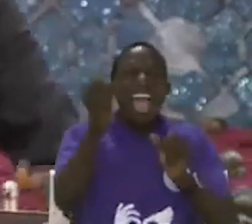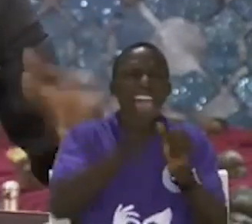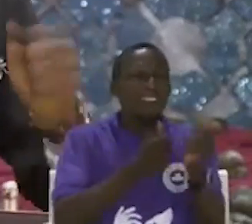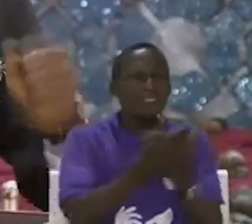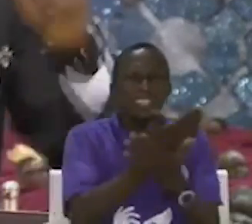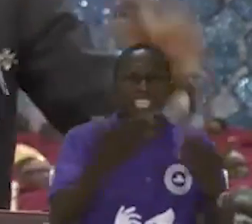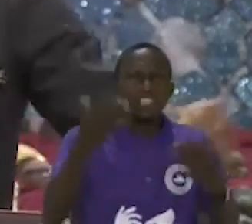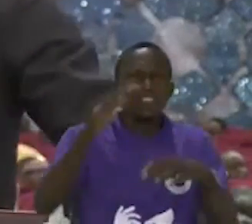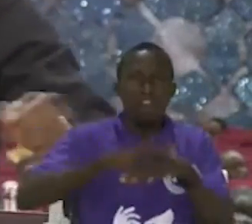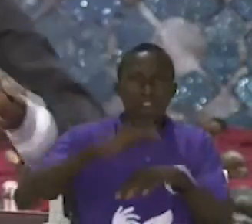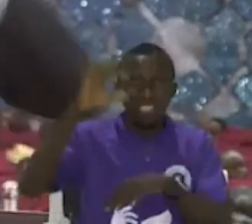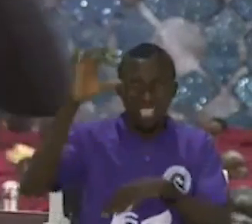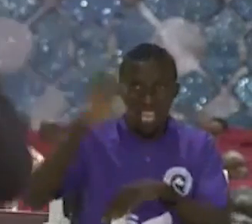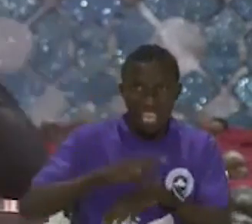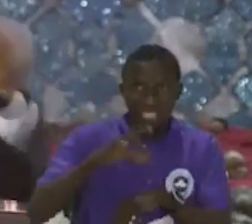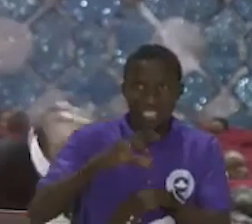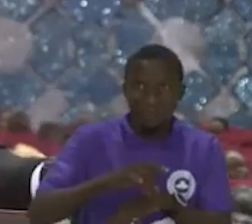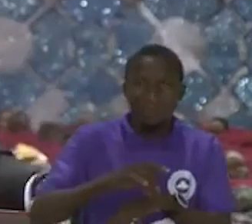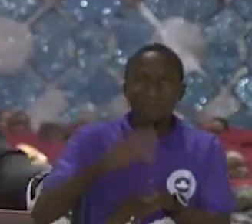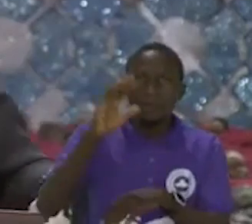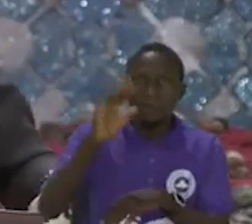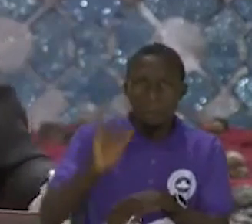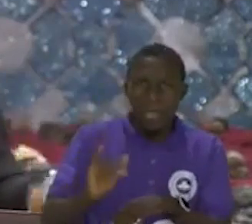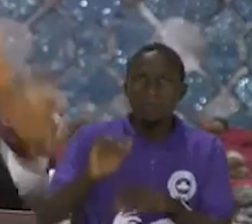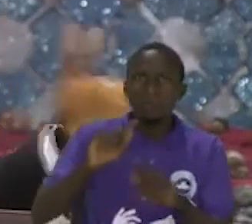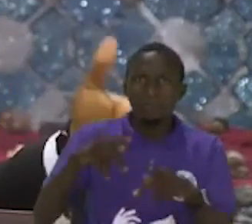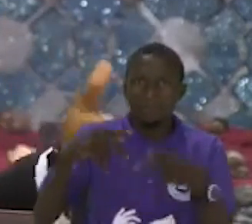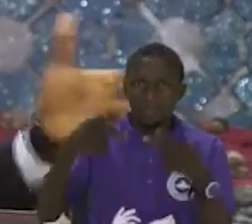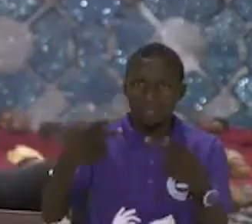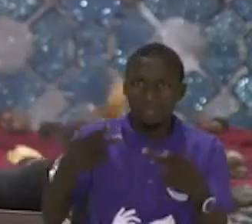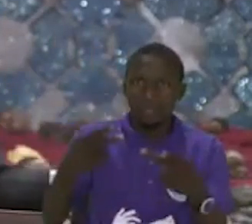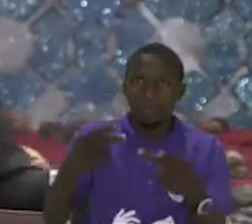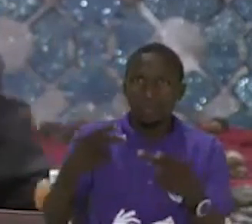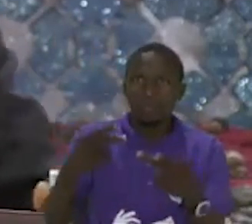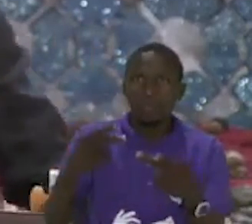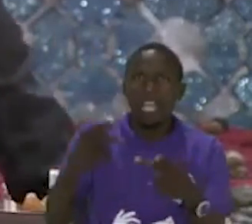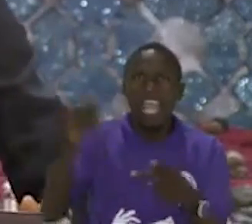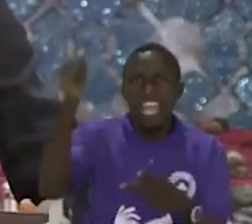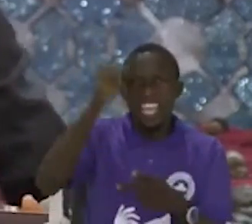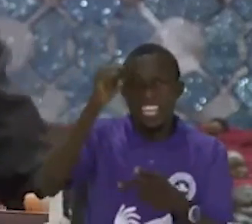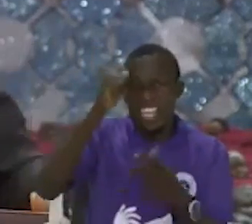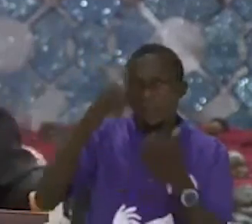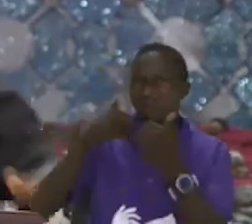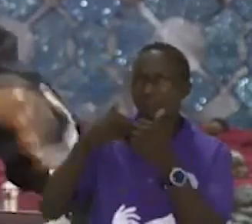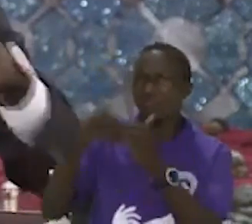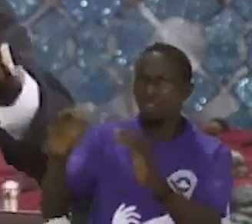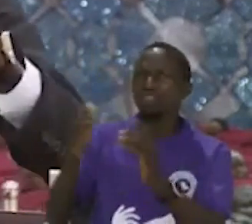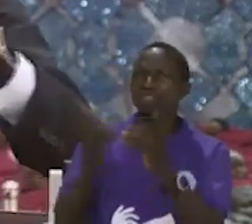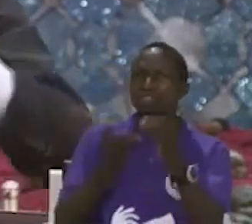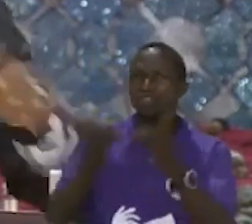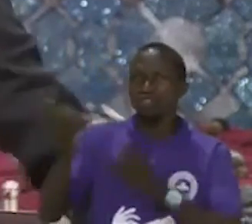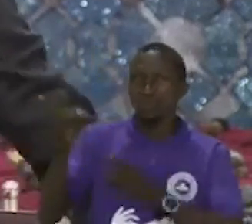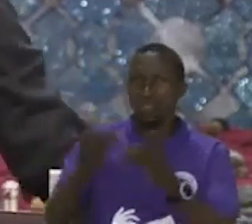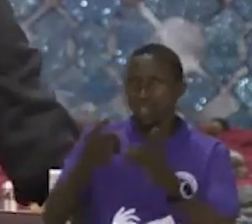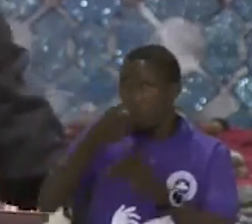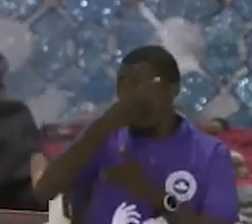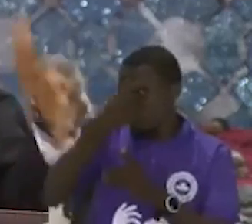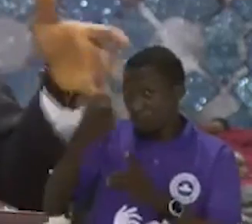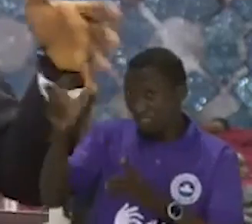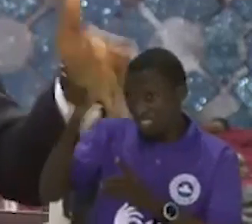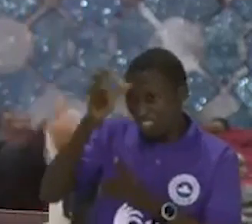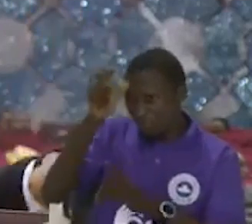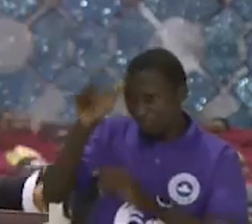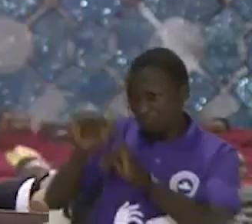this particular realm of dominion by position. But sadly, Adam lost this dominion. By the deception of Satan,